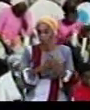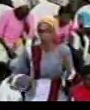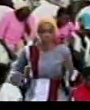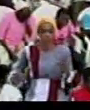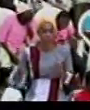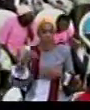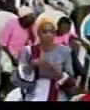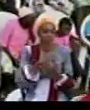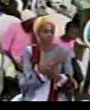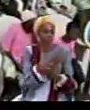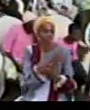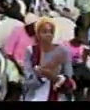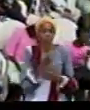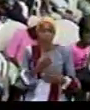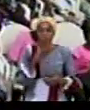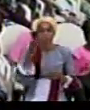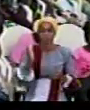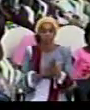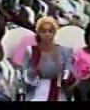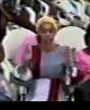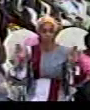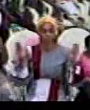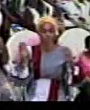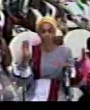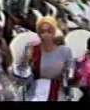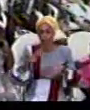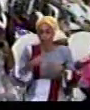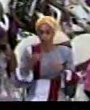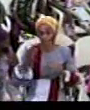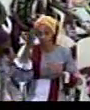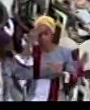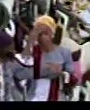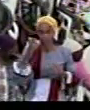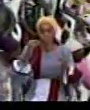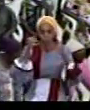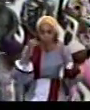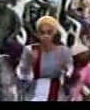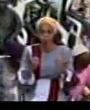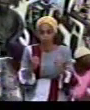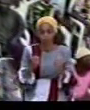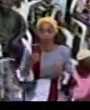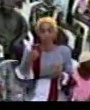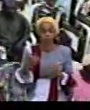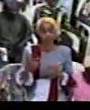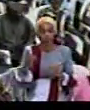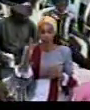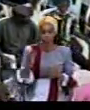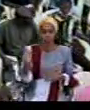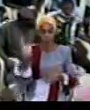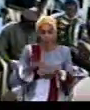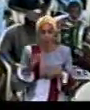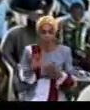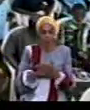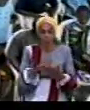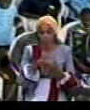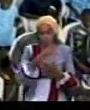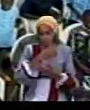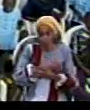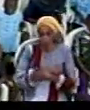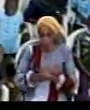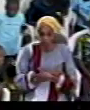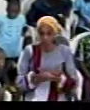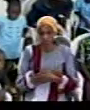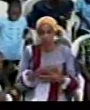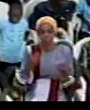shouted hallelujah on discovering the power of God upon that child. We now take you